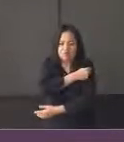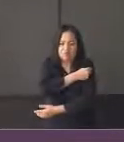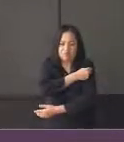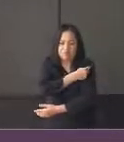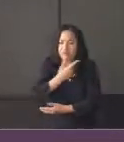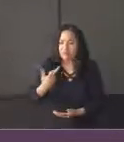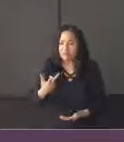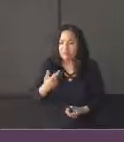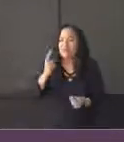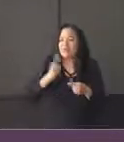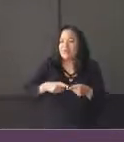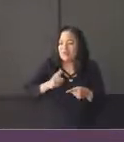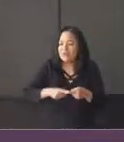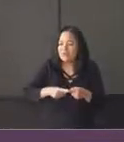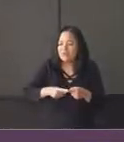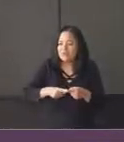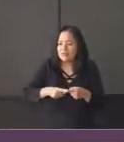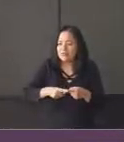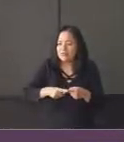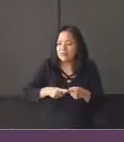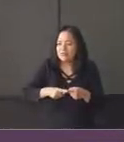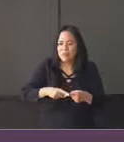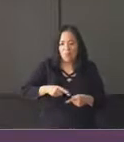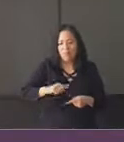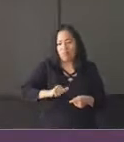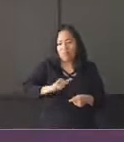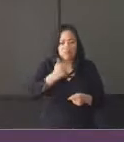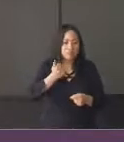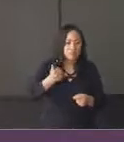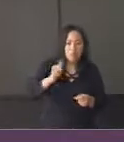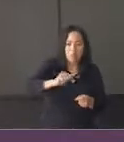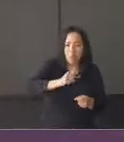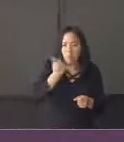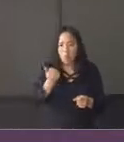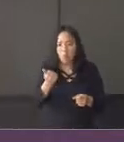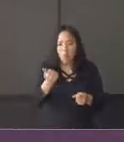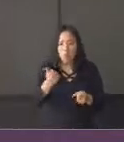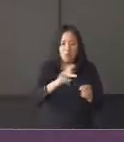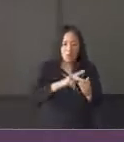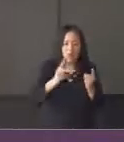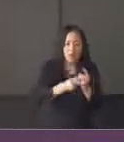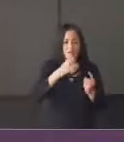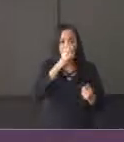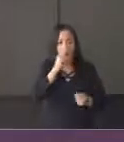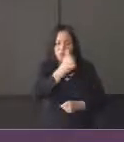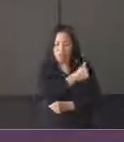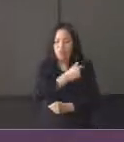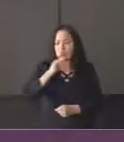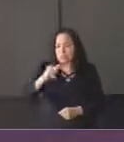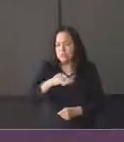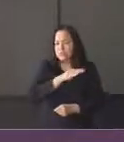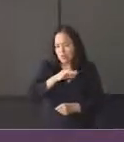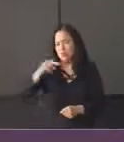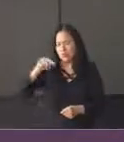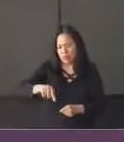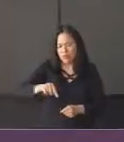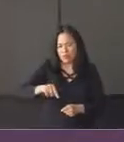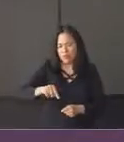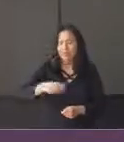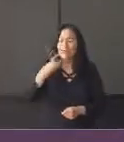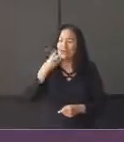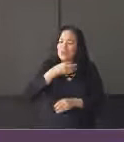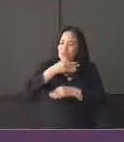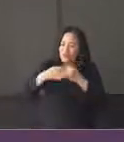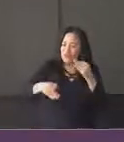vaccines can't be related to the nationality or the migration status of people.